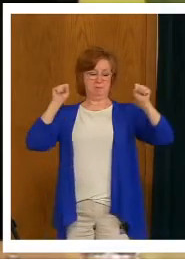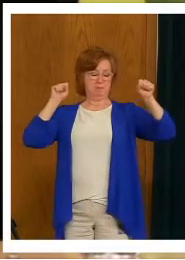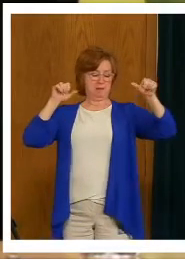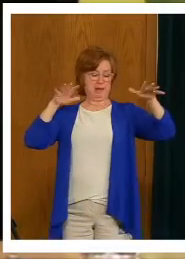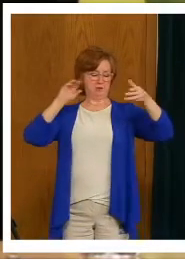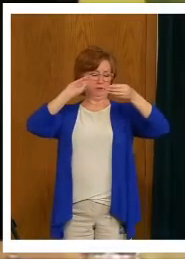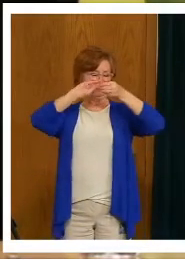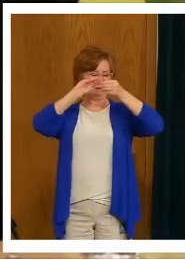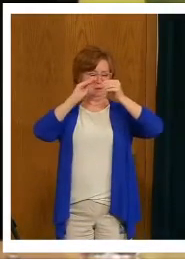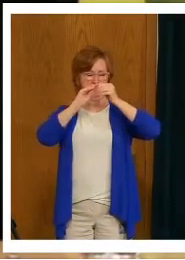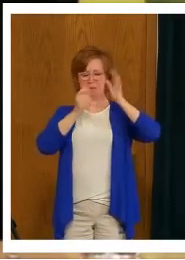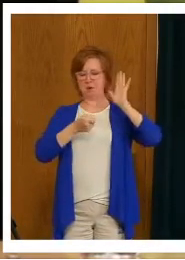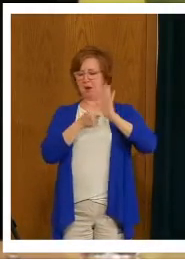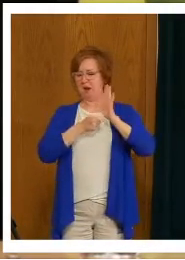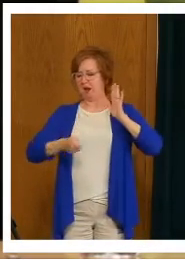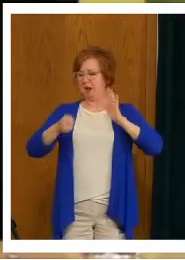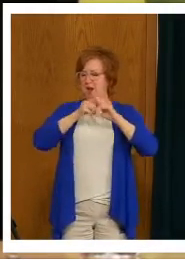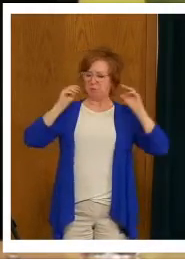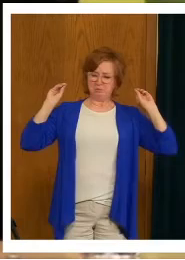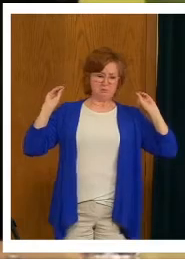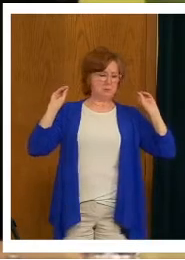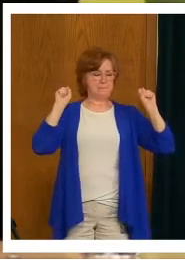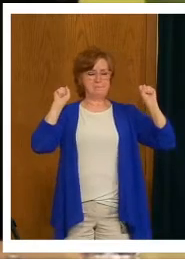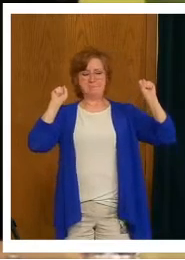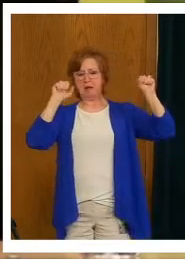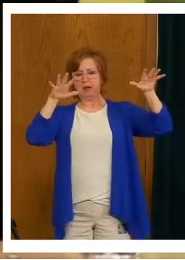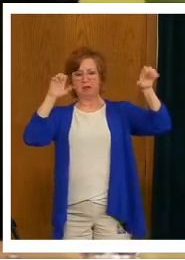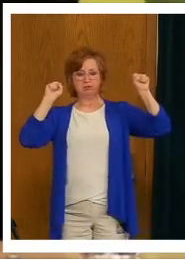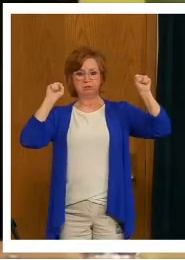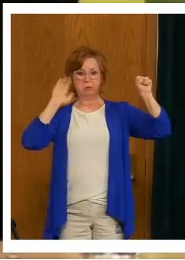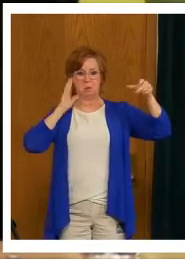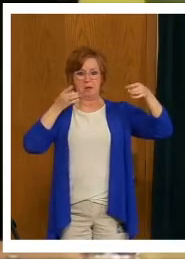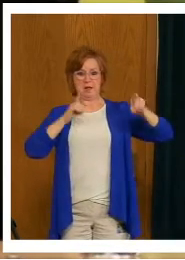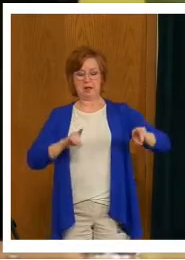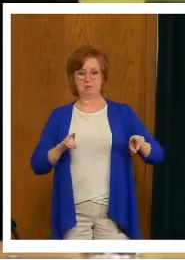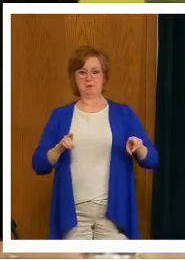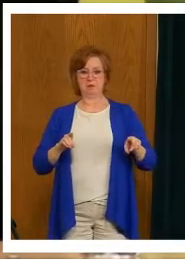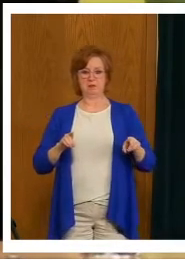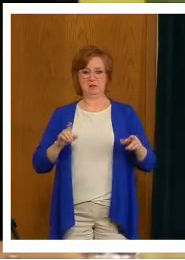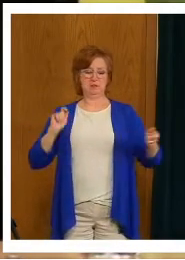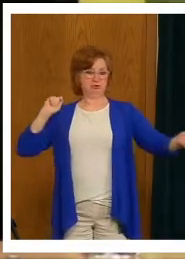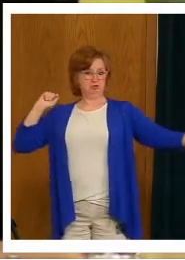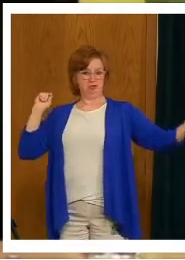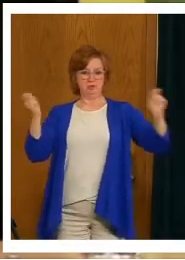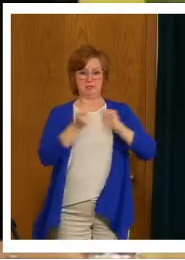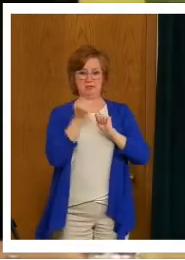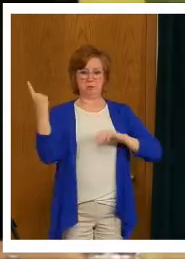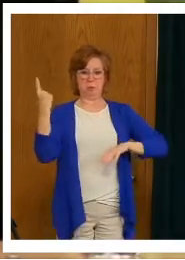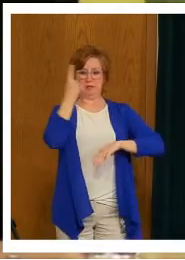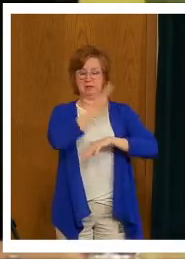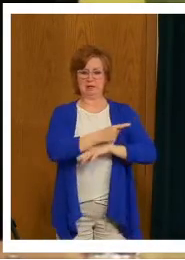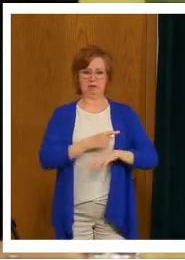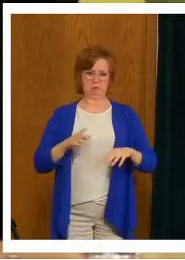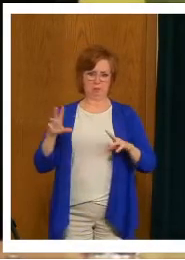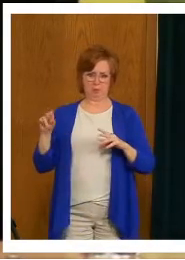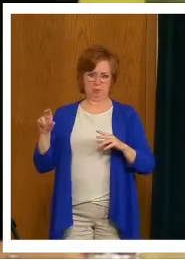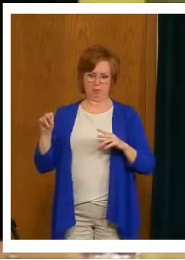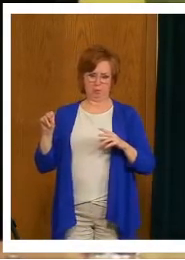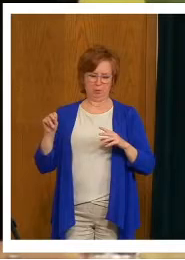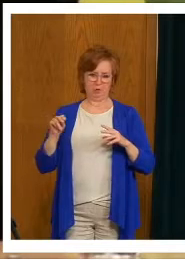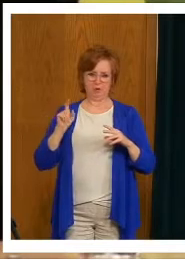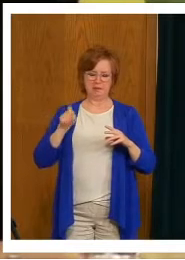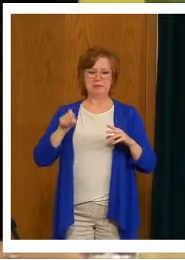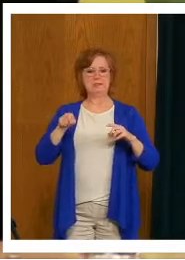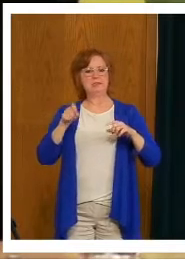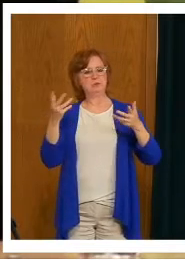to gradually reopen the economy, bring people back into their communities, allow people